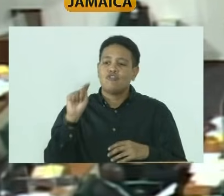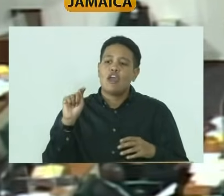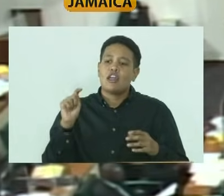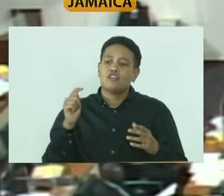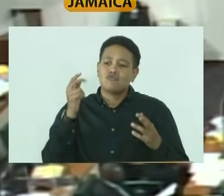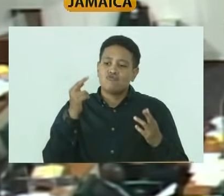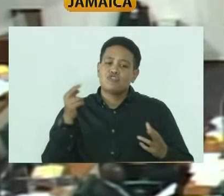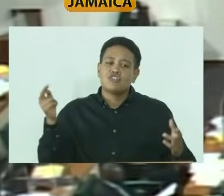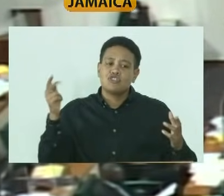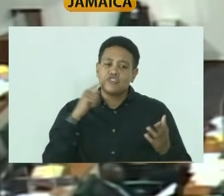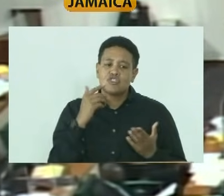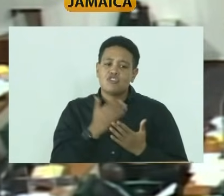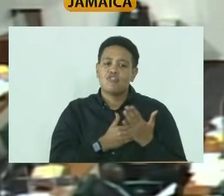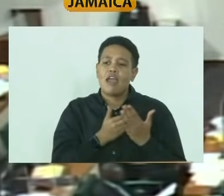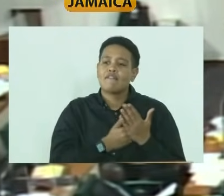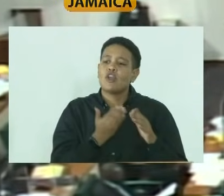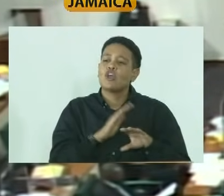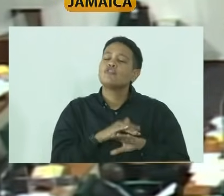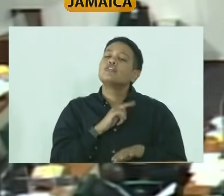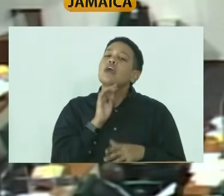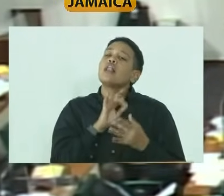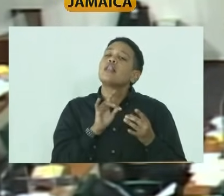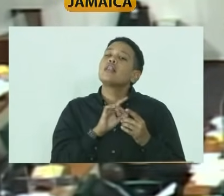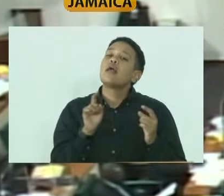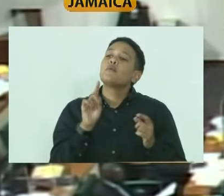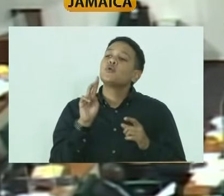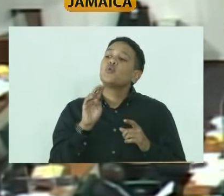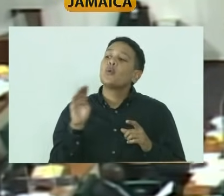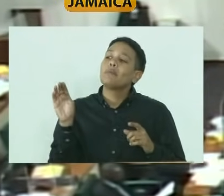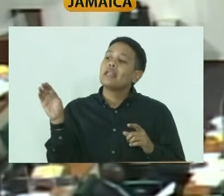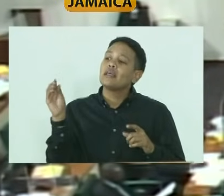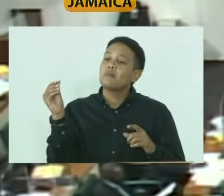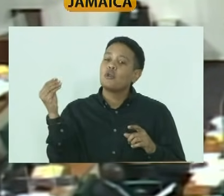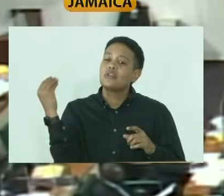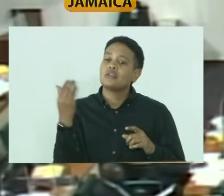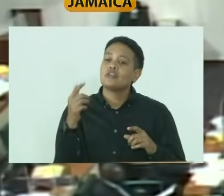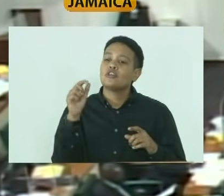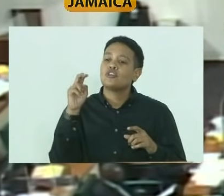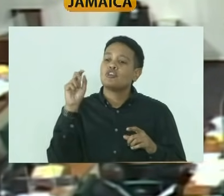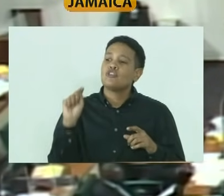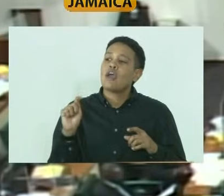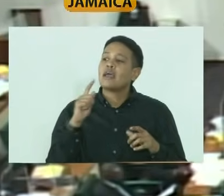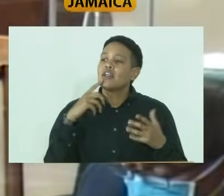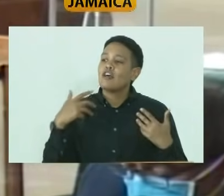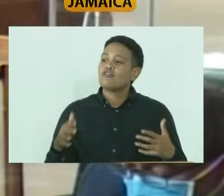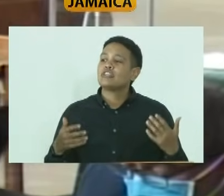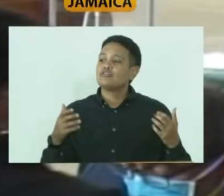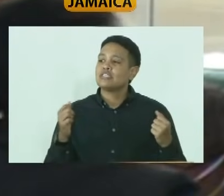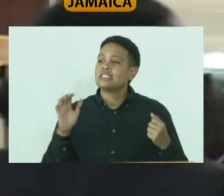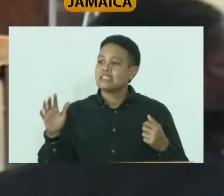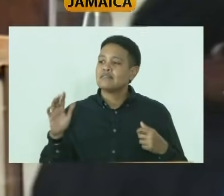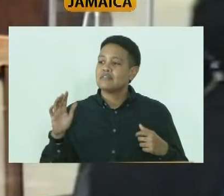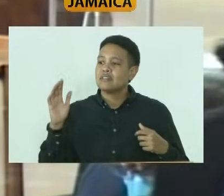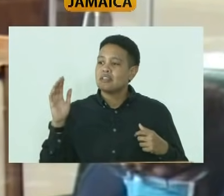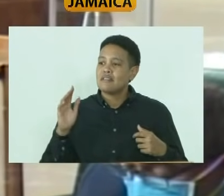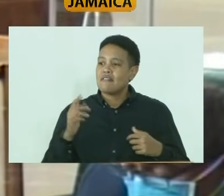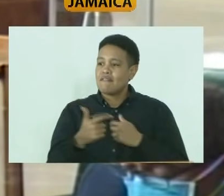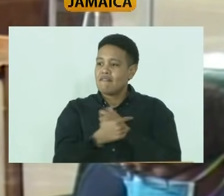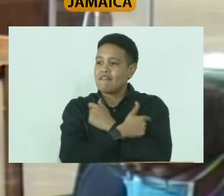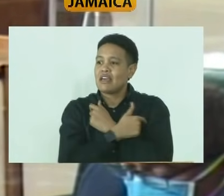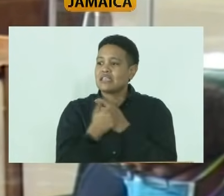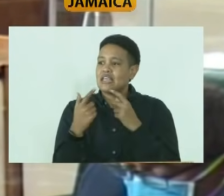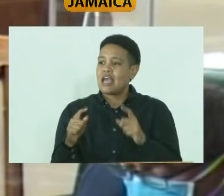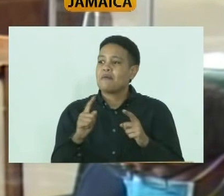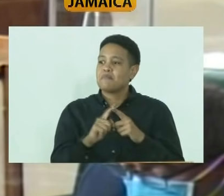the revenue increase I spoke of earlier, $2 billion of it is grants that have already been received in the form of vaccines,